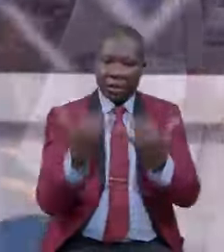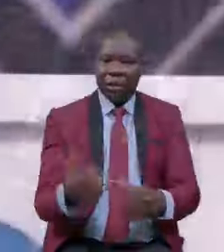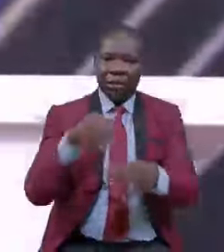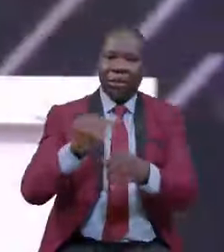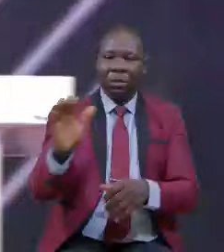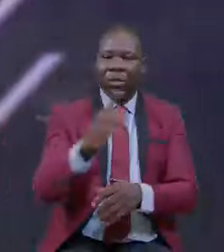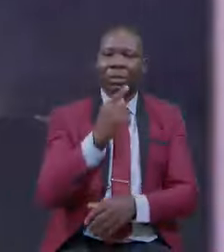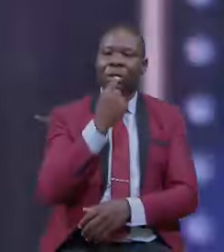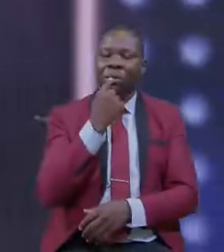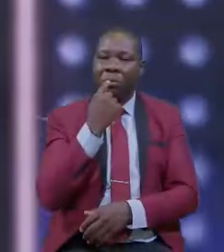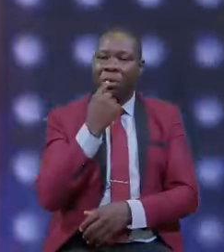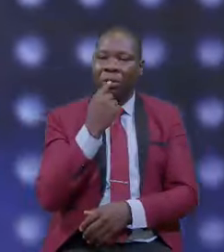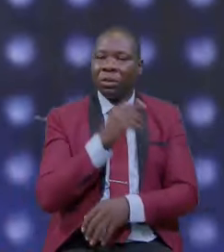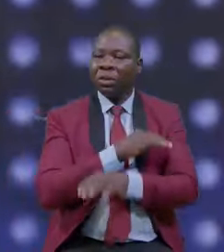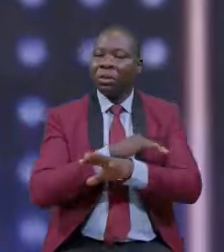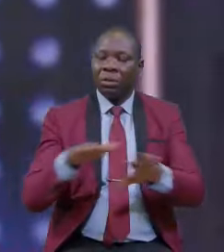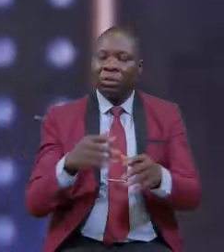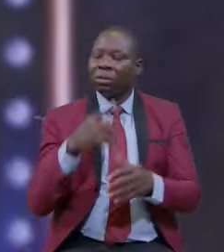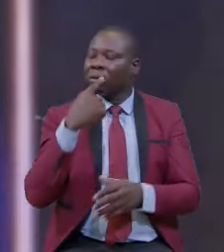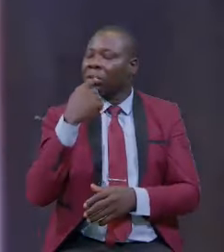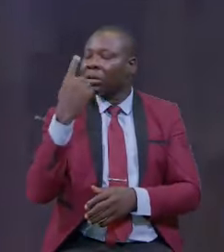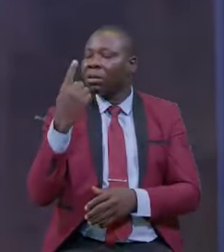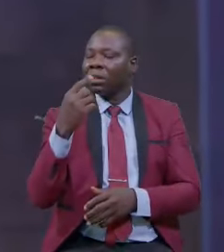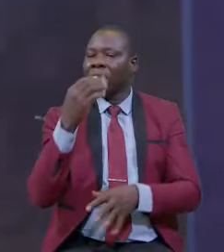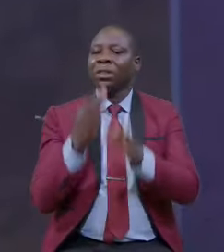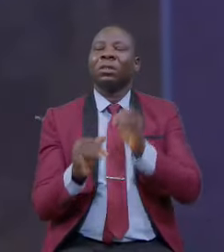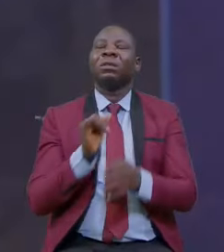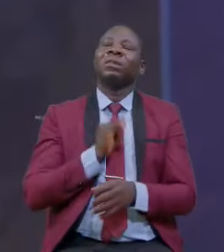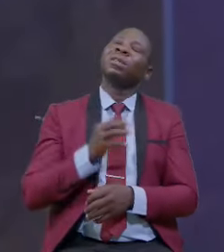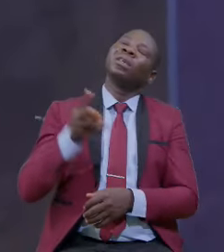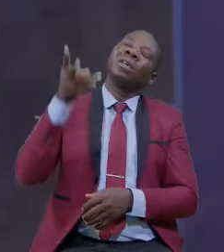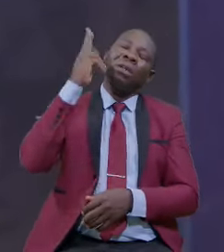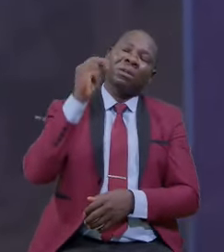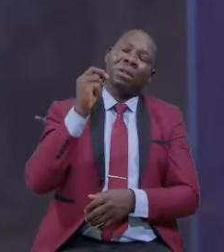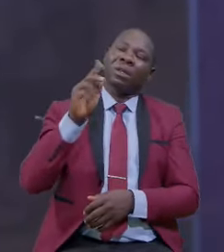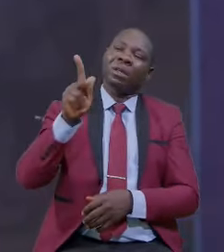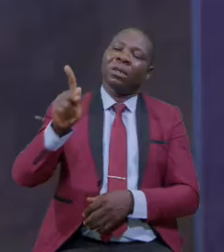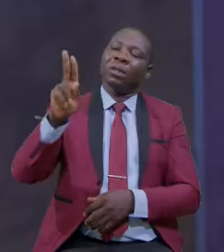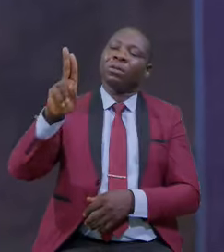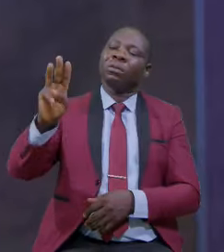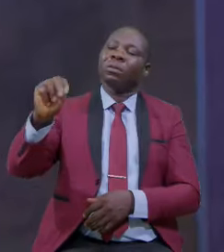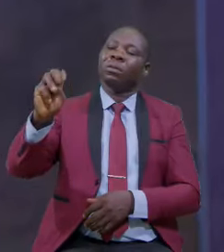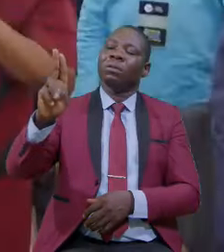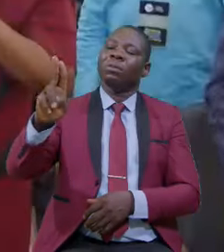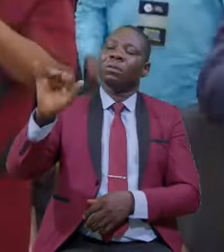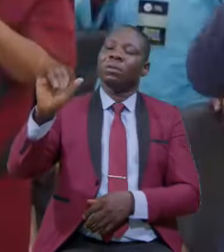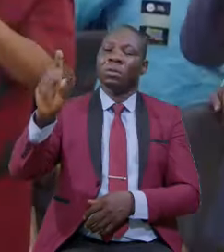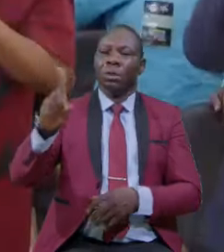Don't say, if I were Kumuyi. No. What's your name?